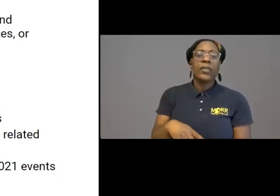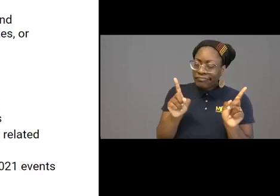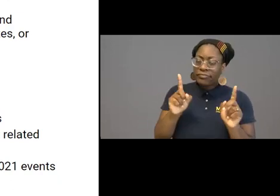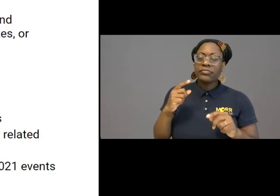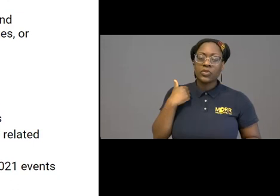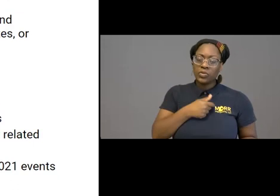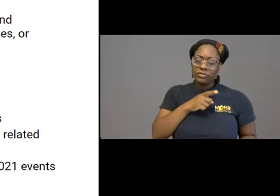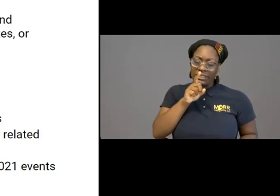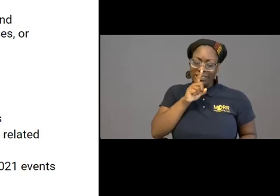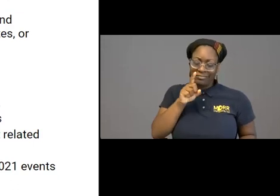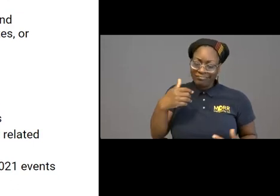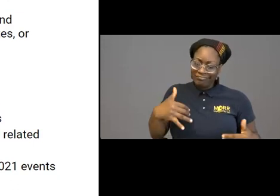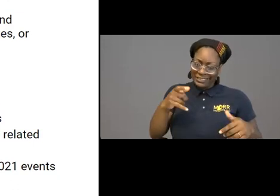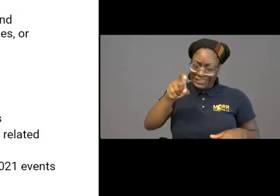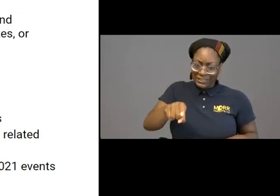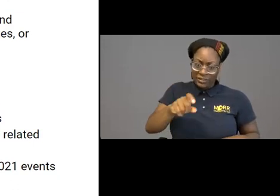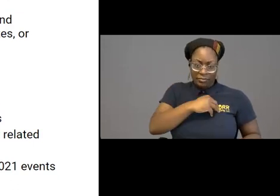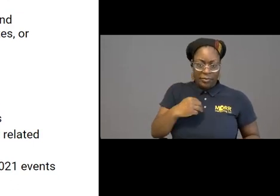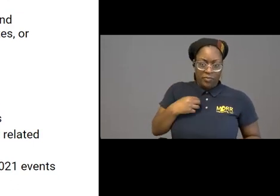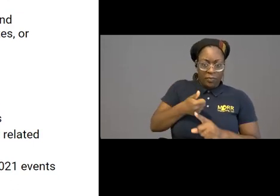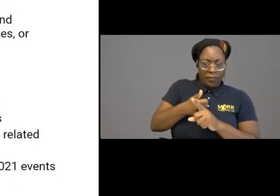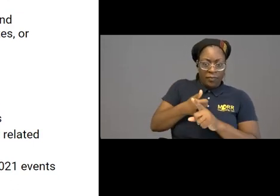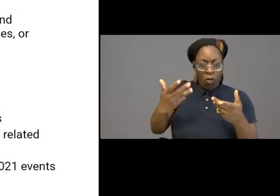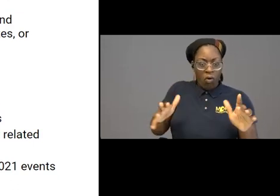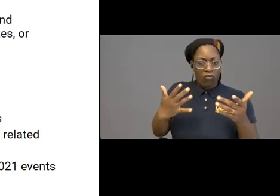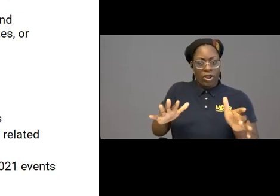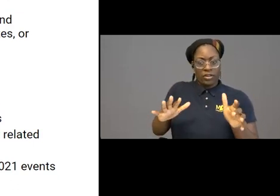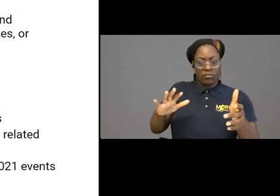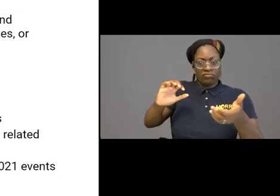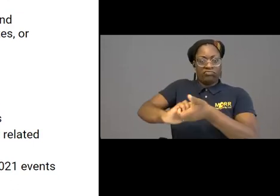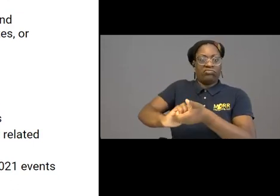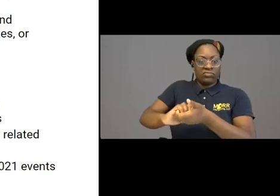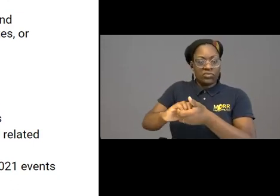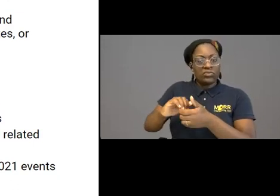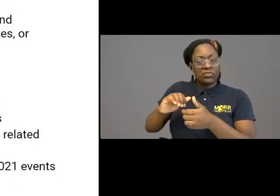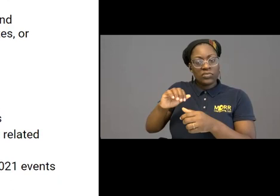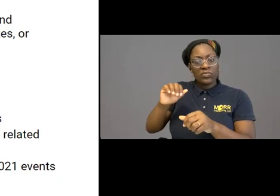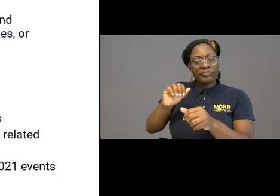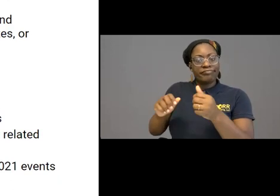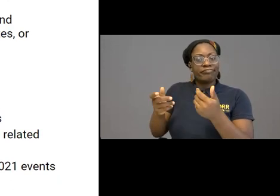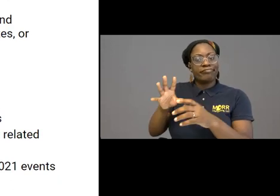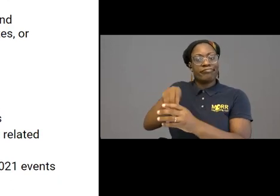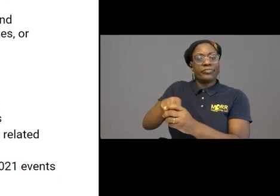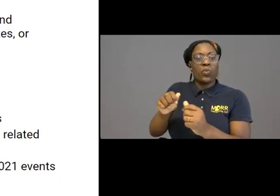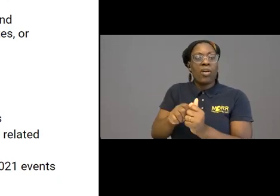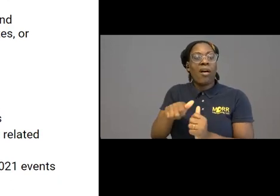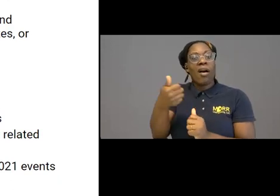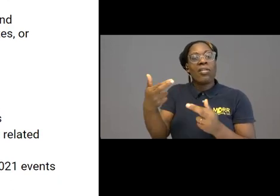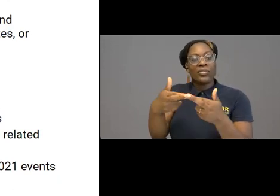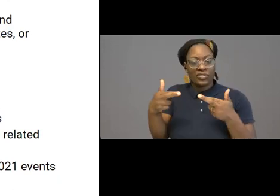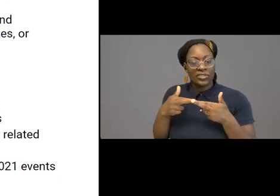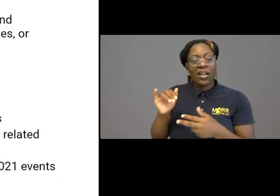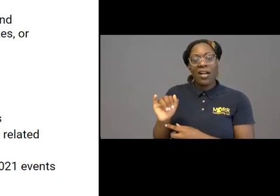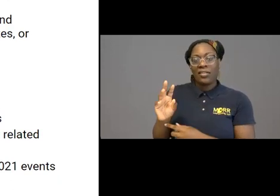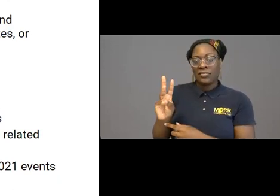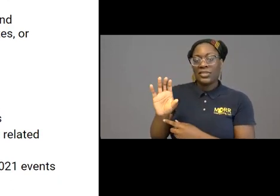mentioned. If you are a member of a regional organization or another organization and you think it would make sense for OWCA to partner